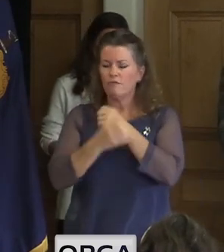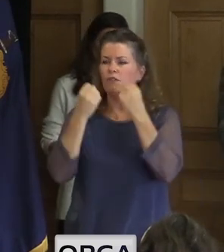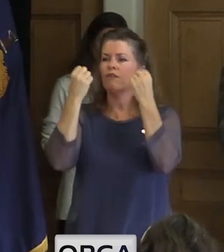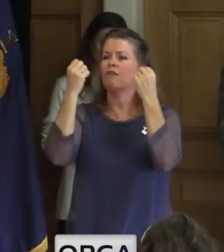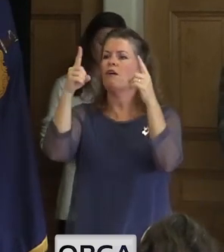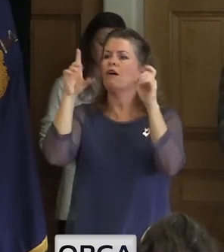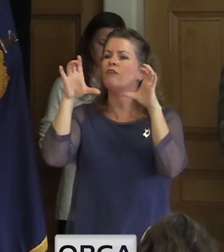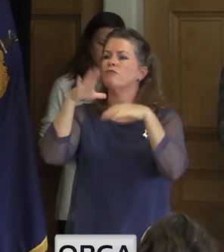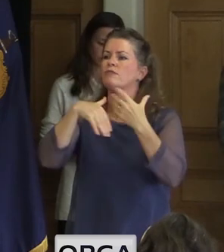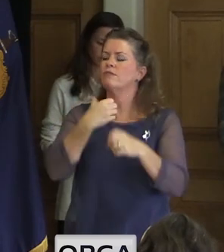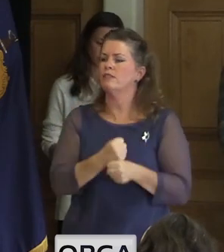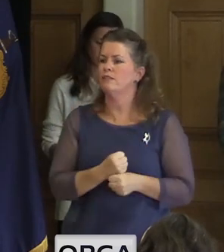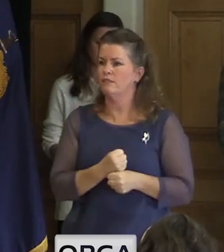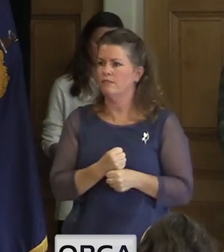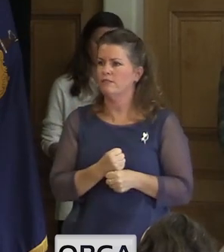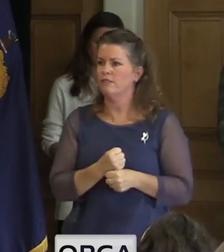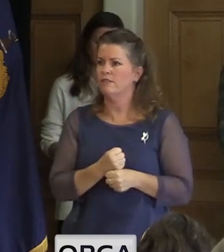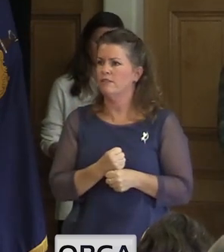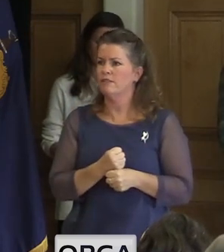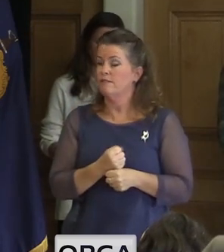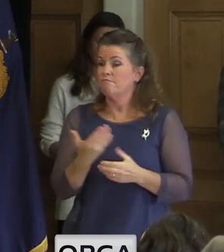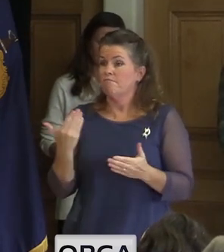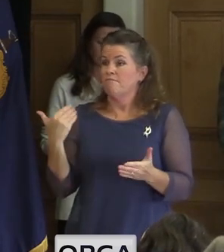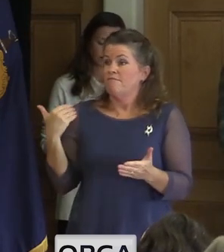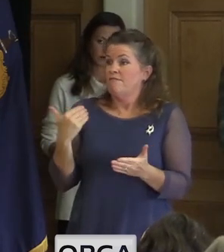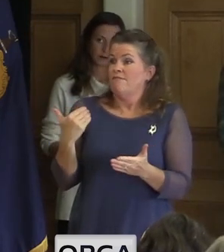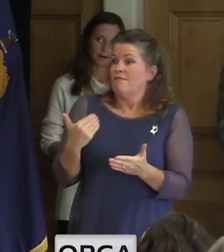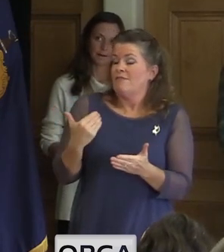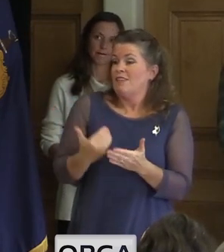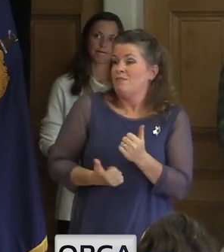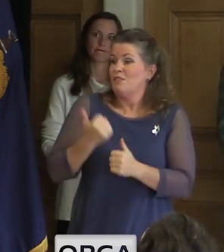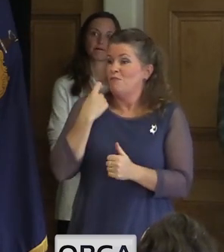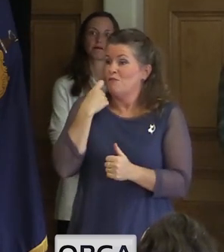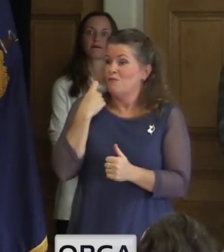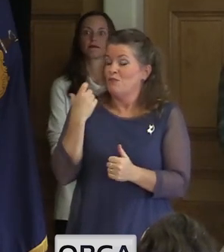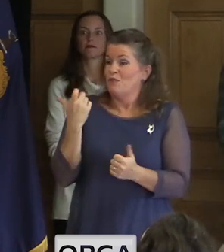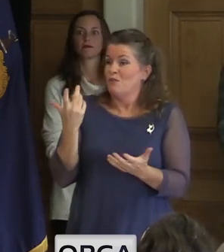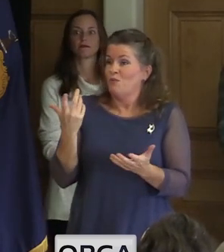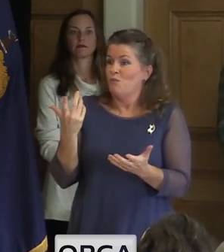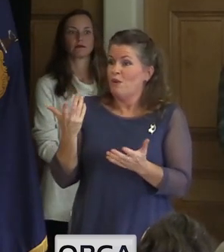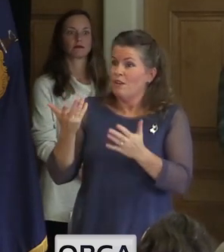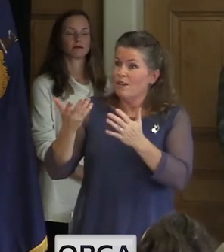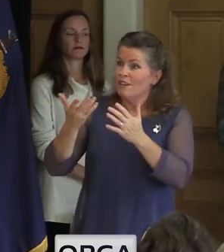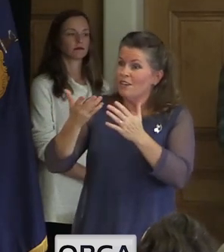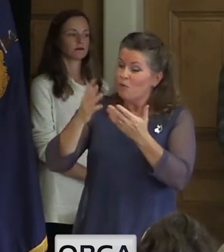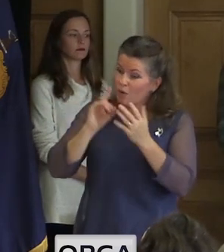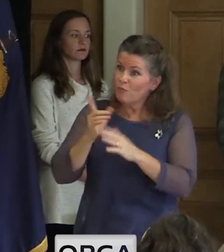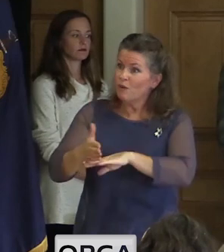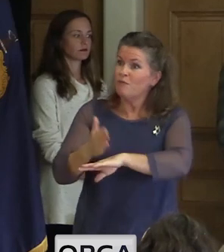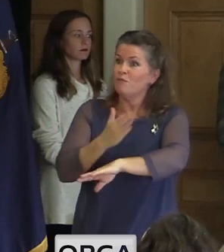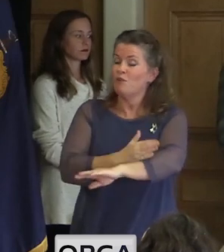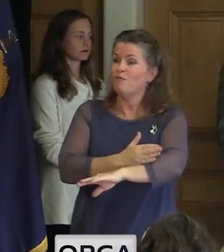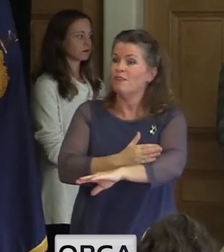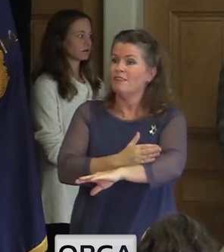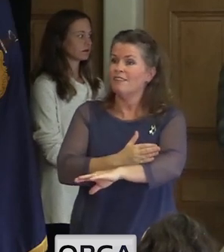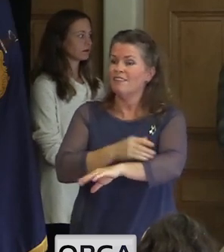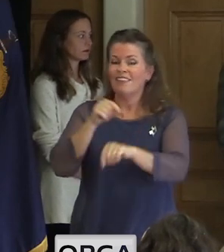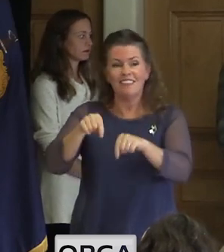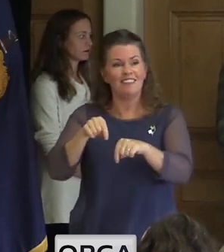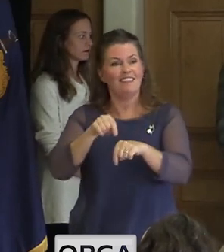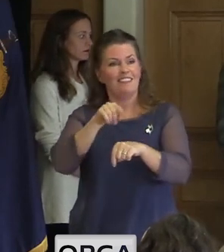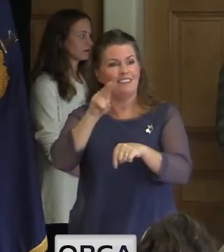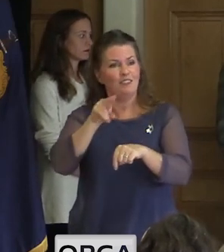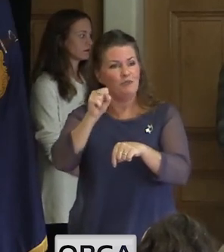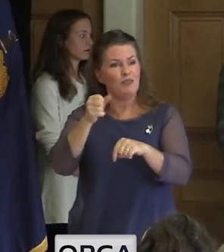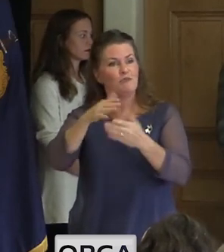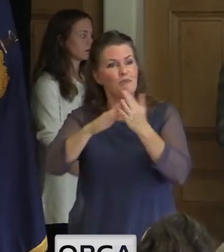in many ways, up until a few years ago, we were winning that battle. We were becoming a less discriminatory society. And